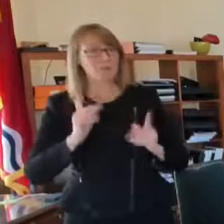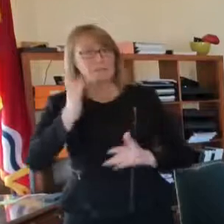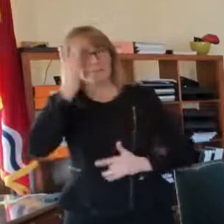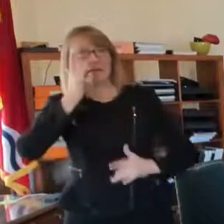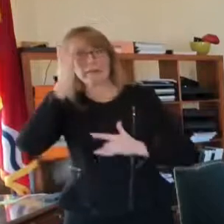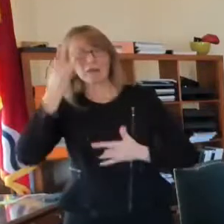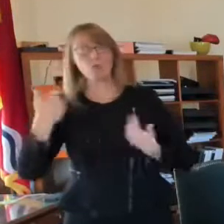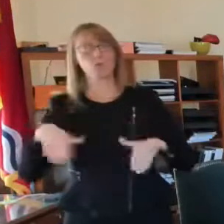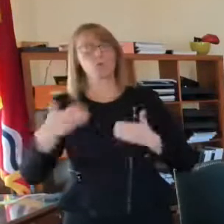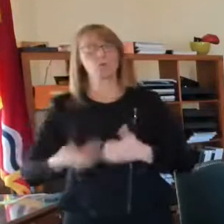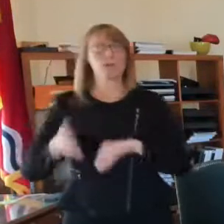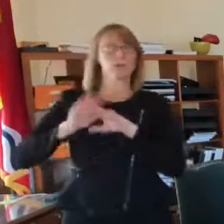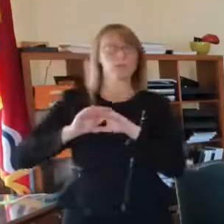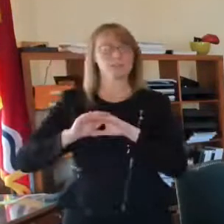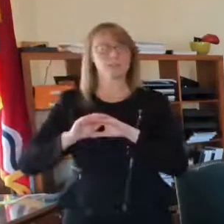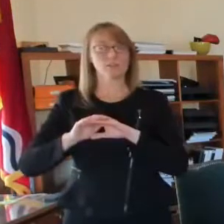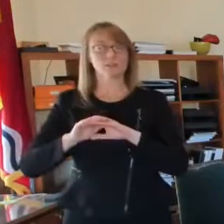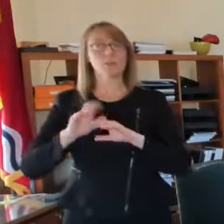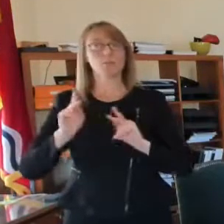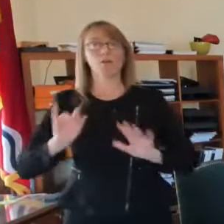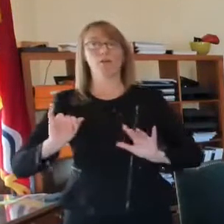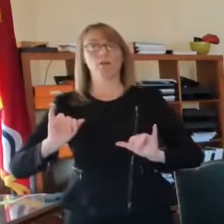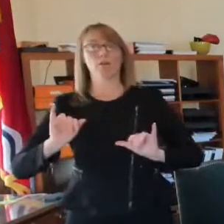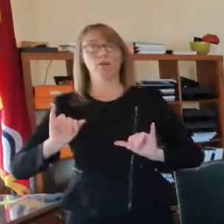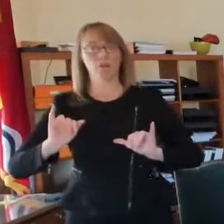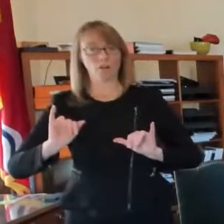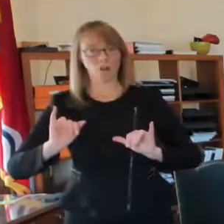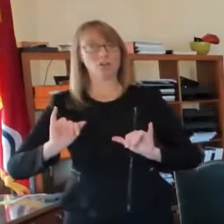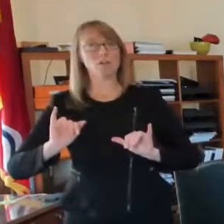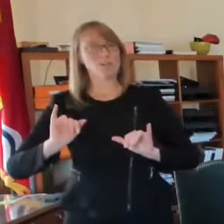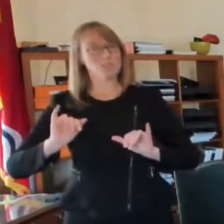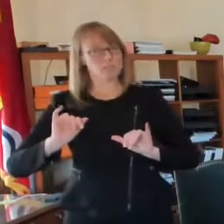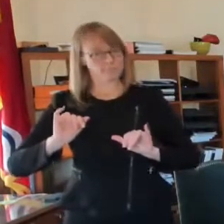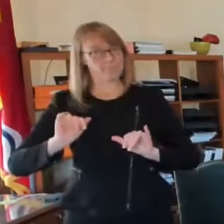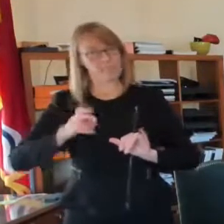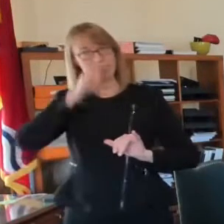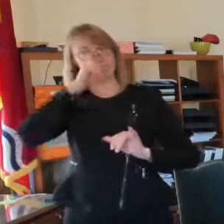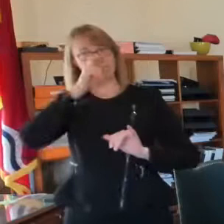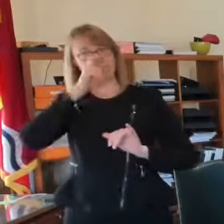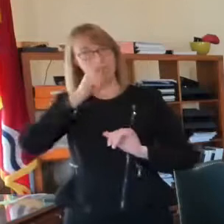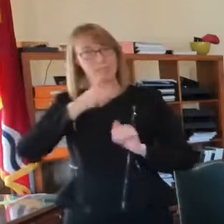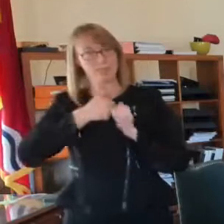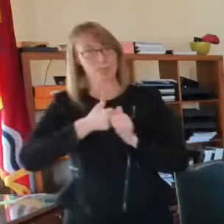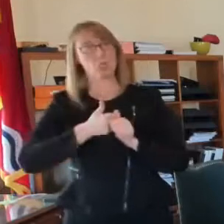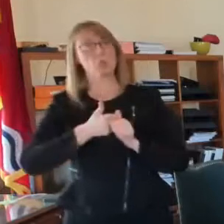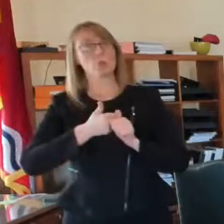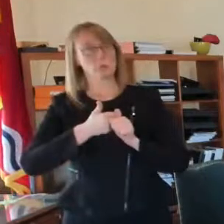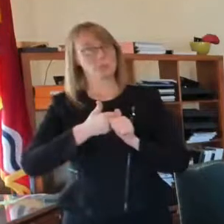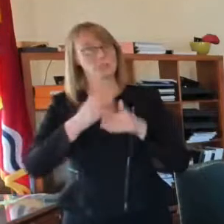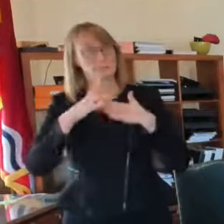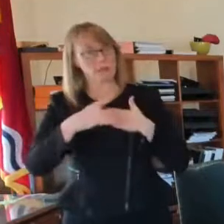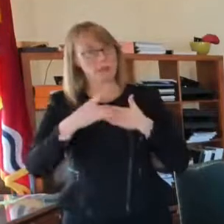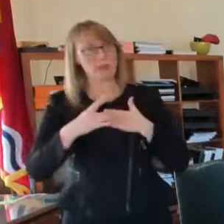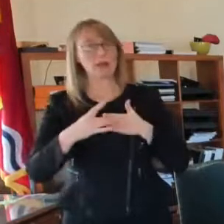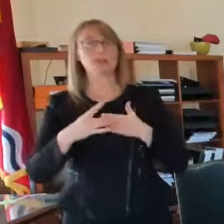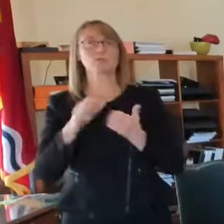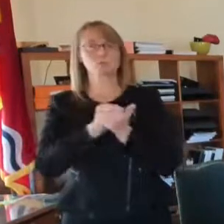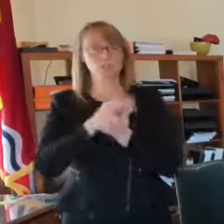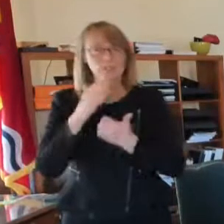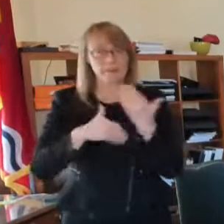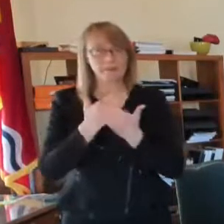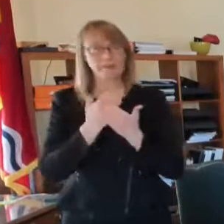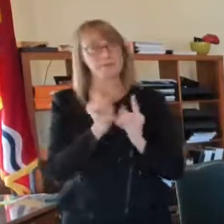shaping up a little bit in terms of mask wearing and social distancing and keeping your groups small. And I that has to be